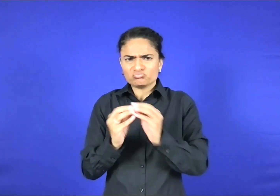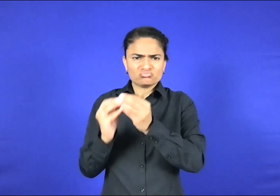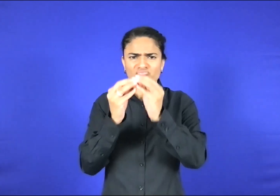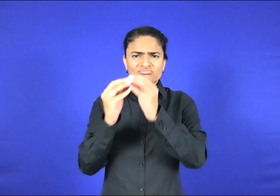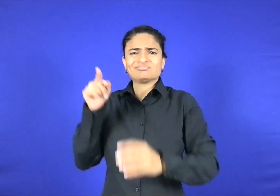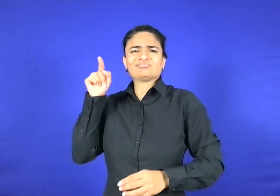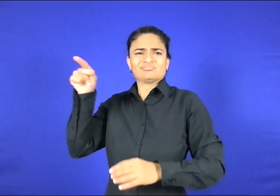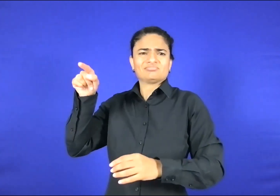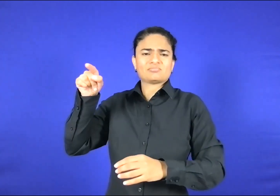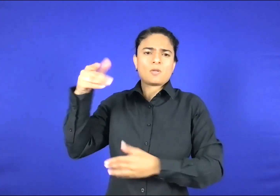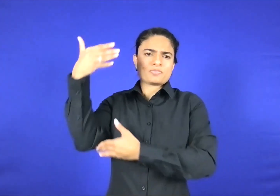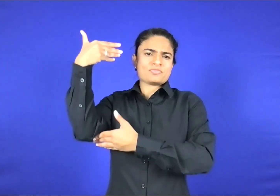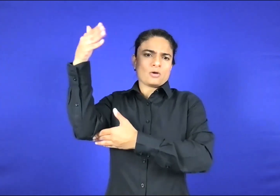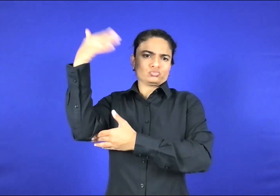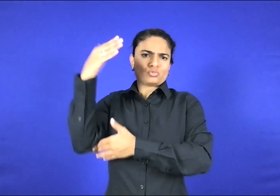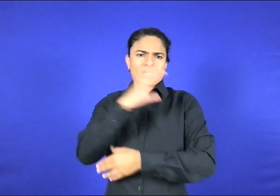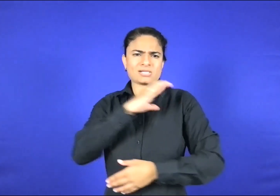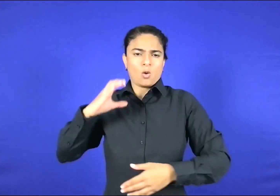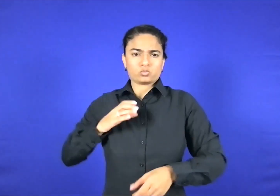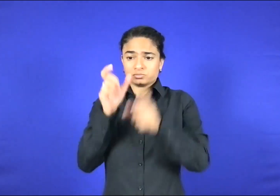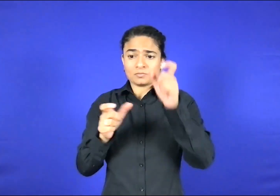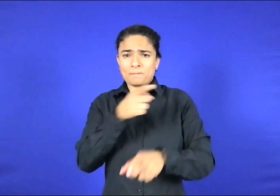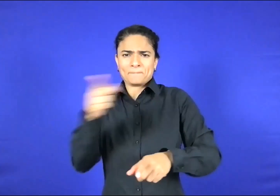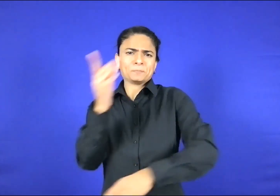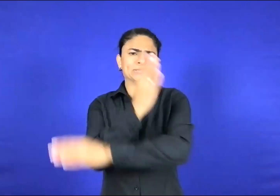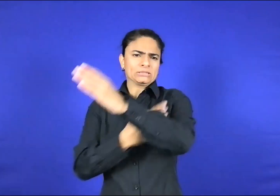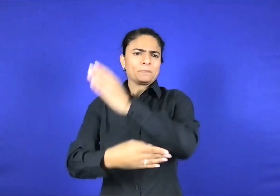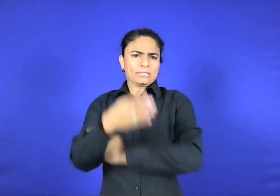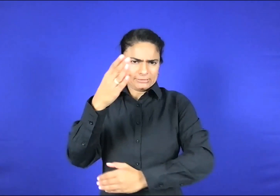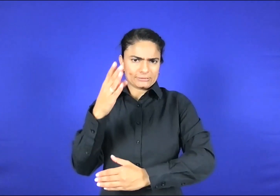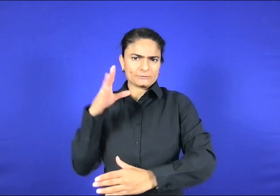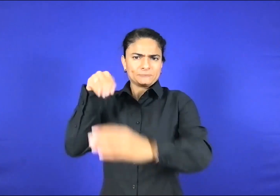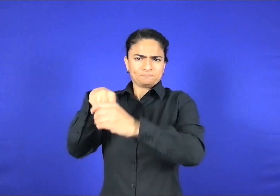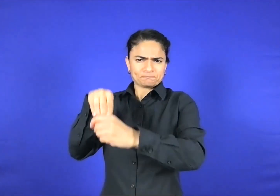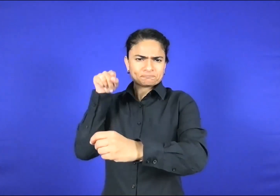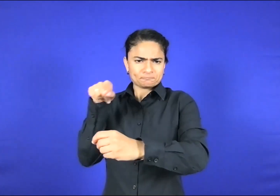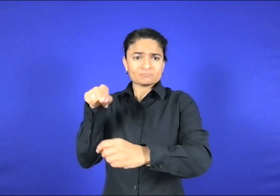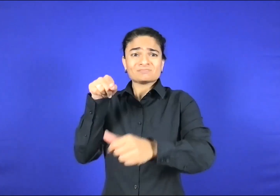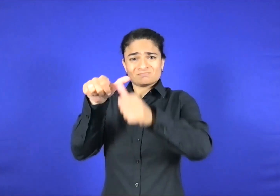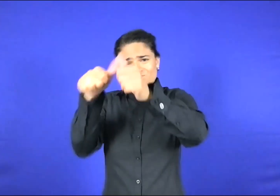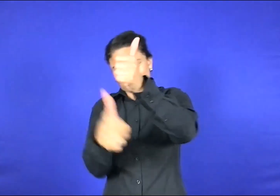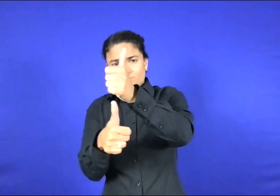Government, and the data collector of